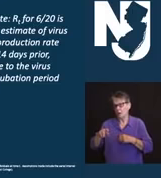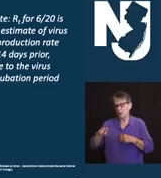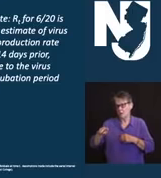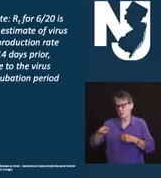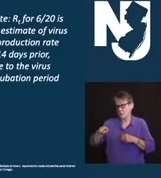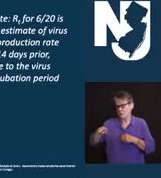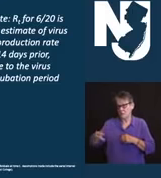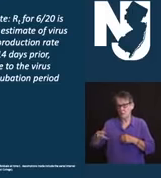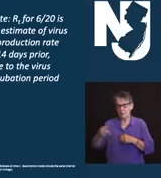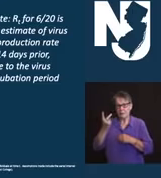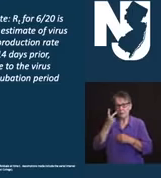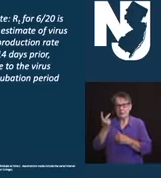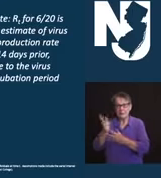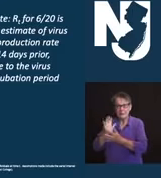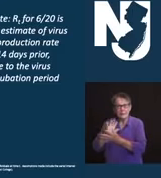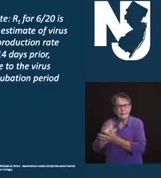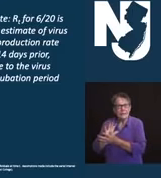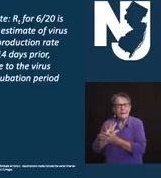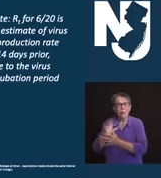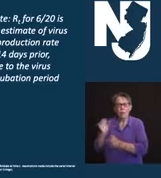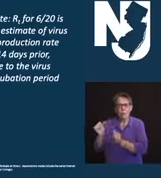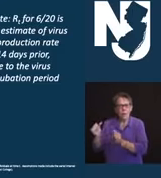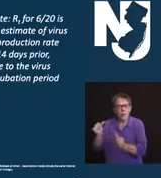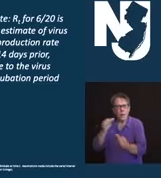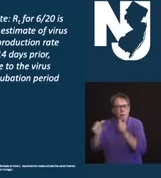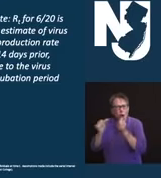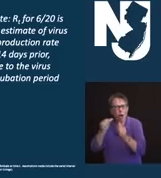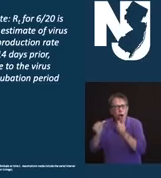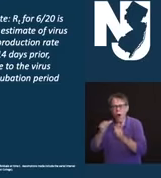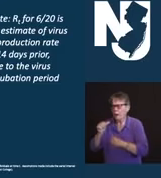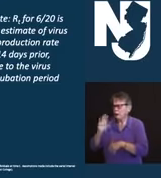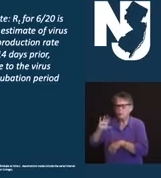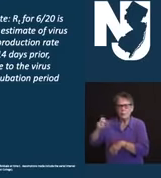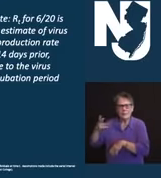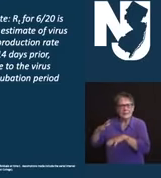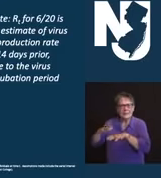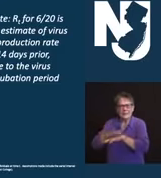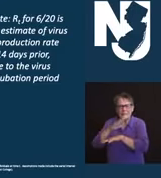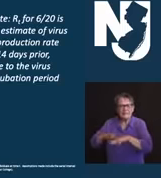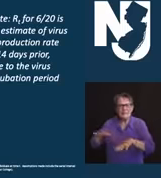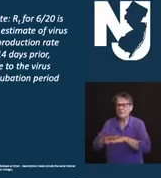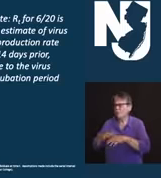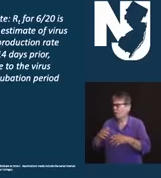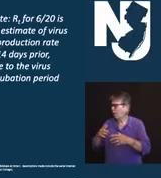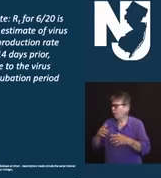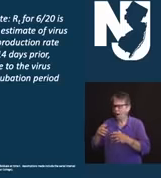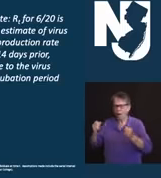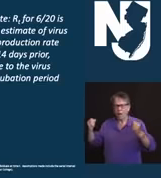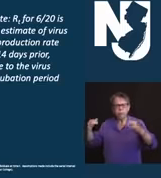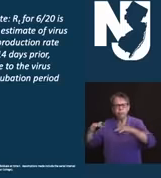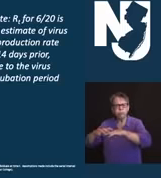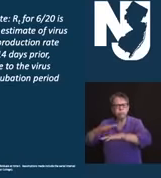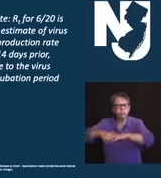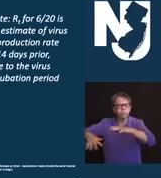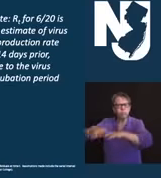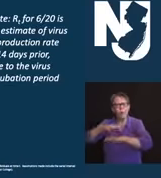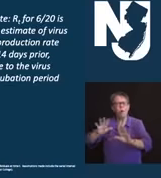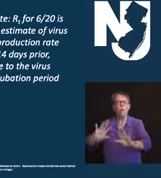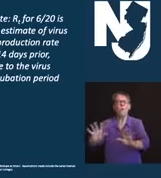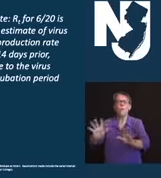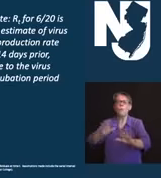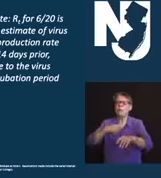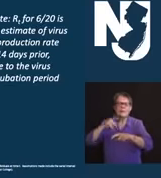and draw a conclusion that folks have let their hair down a little bit too much. And so, folks, we can't do that. We're taking these